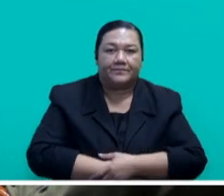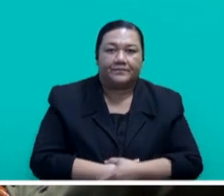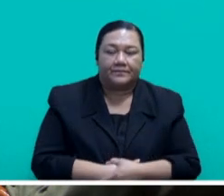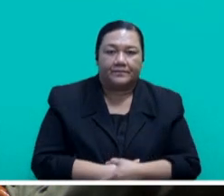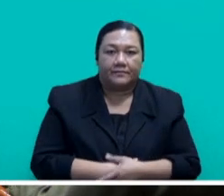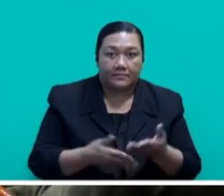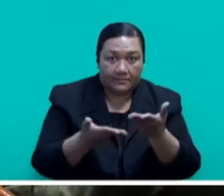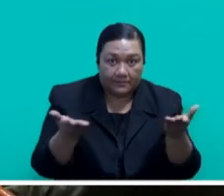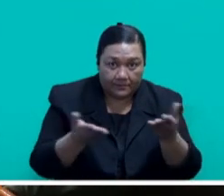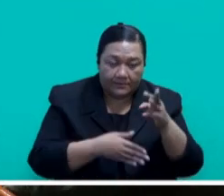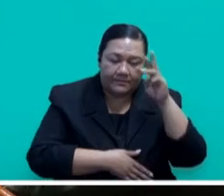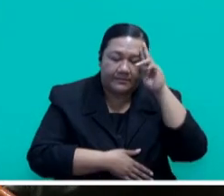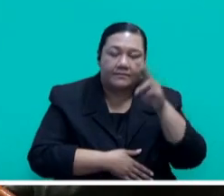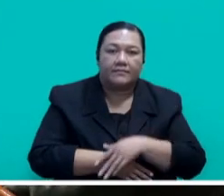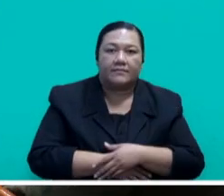Thank you, Mr. Speaker, sir.